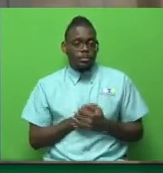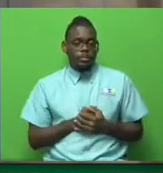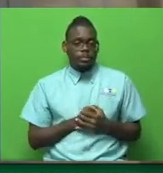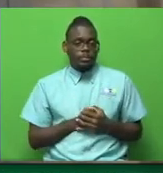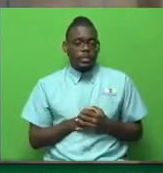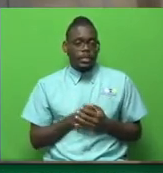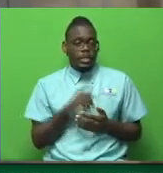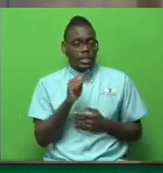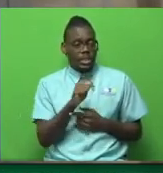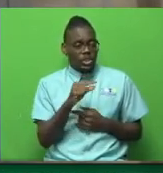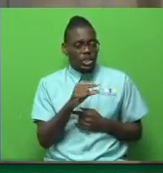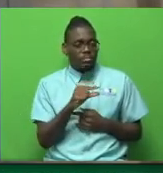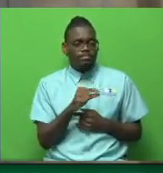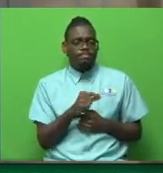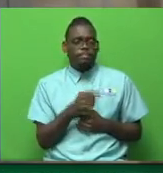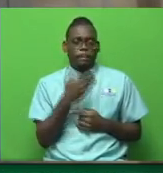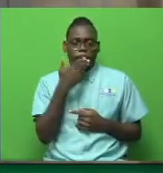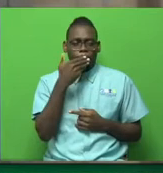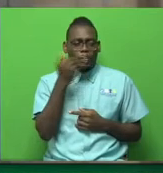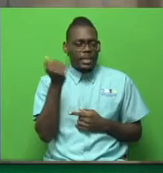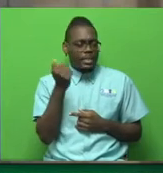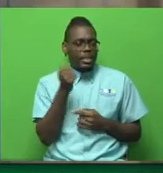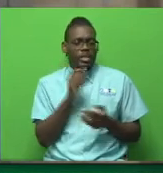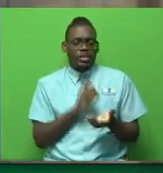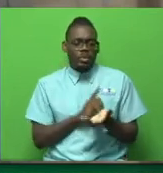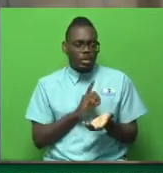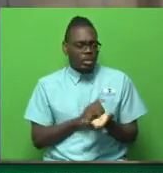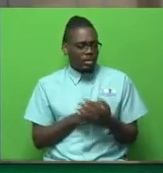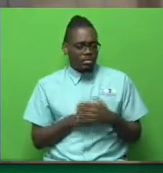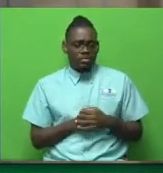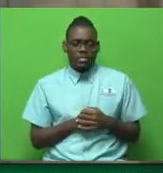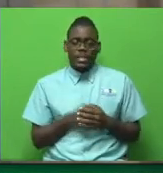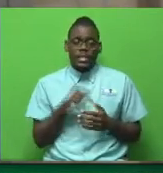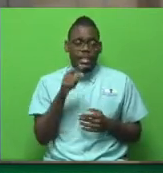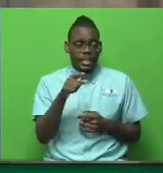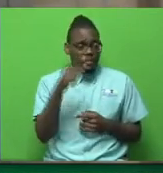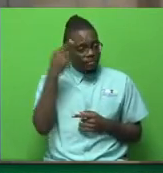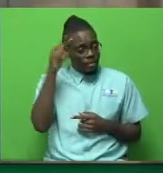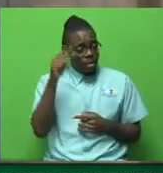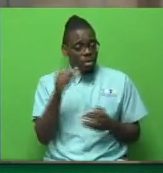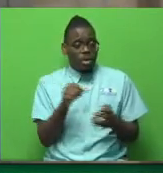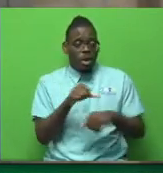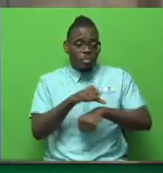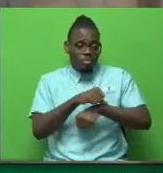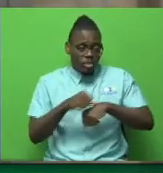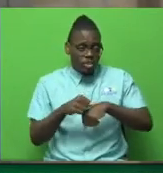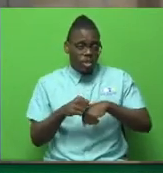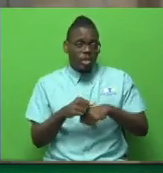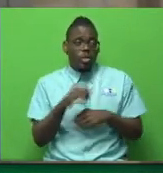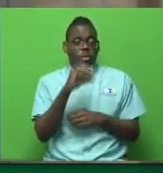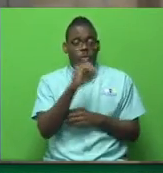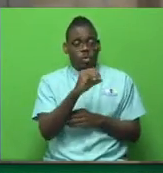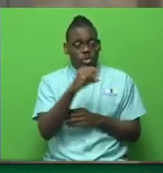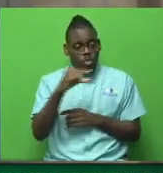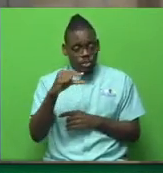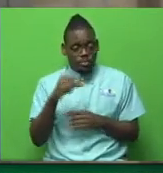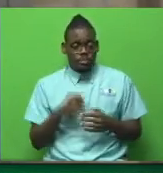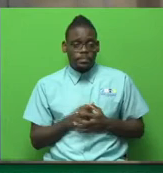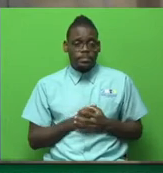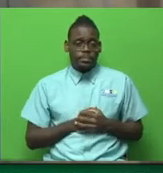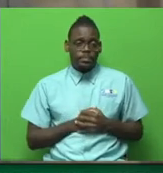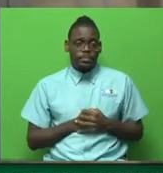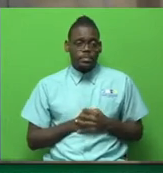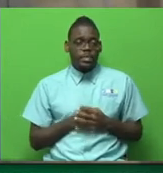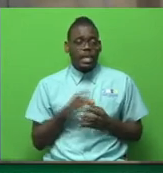world-class medical specialist In Obstetrics and Gynecology and then he became the second best minister of